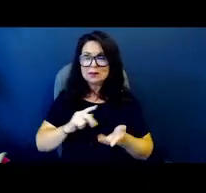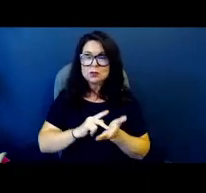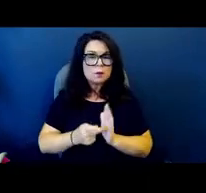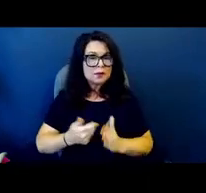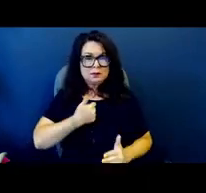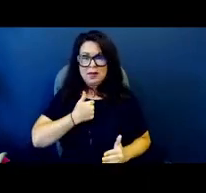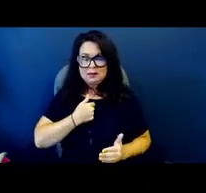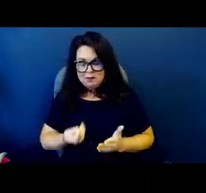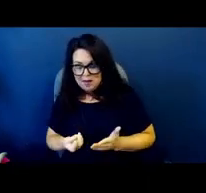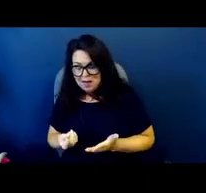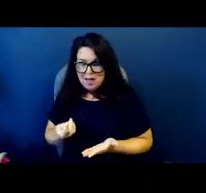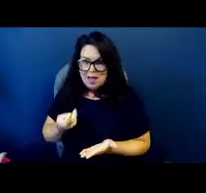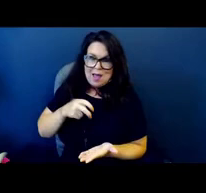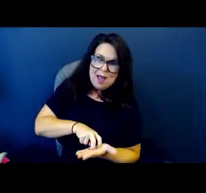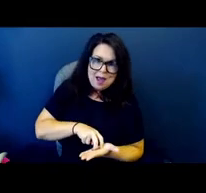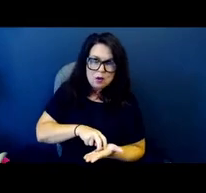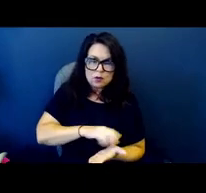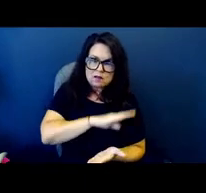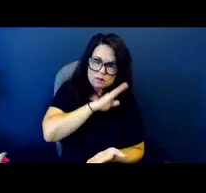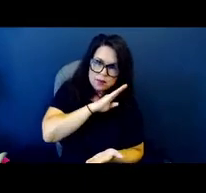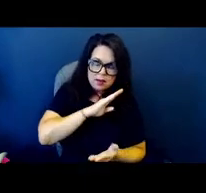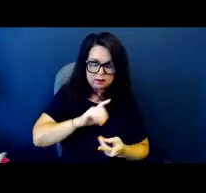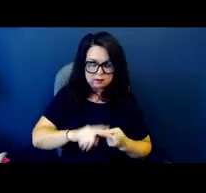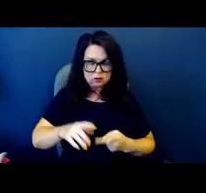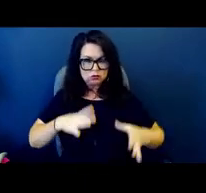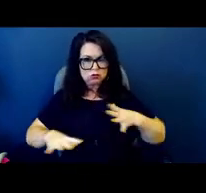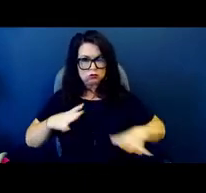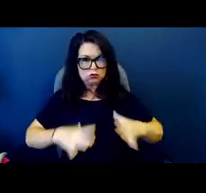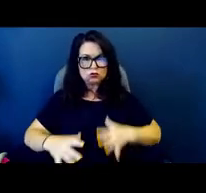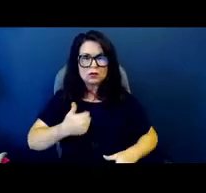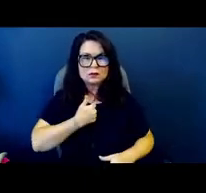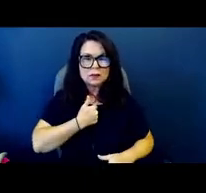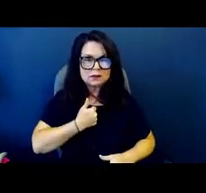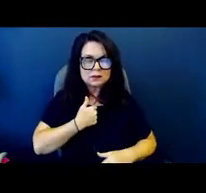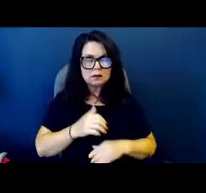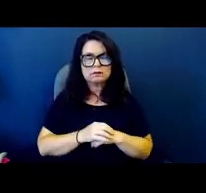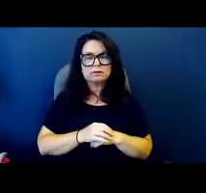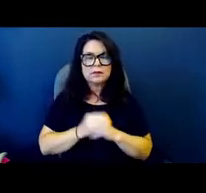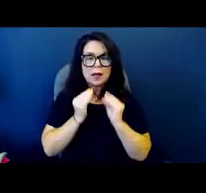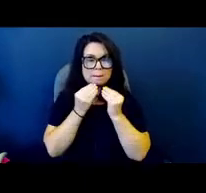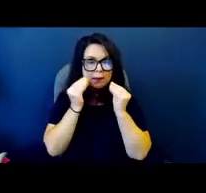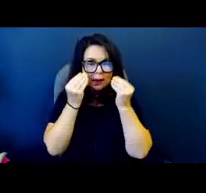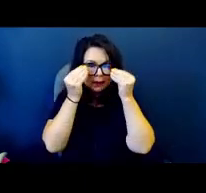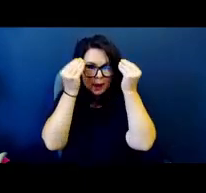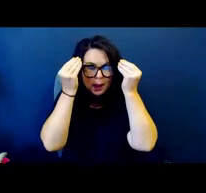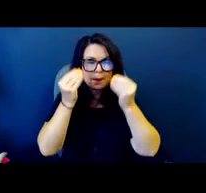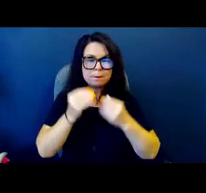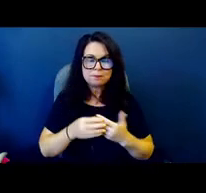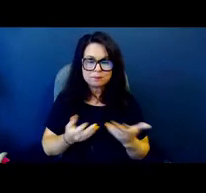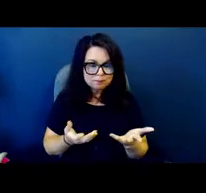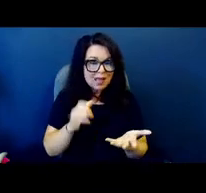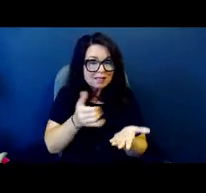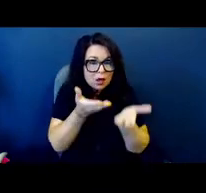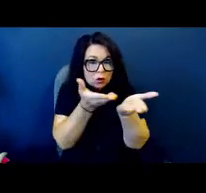can't put on makeup, I can't I can't do most of the things that you, Kathy,